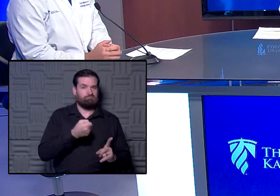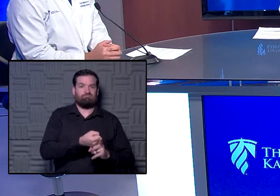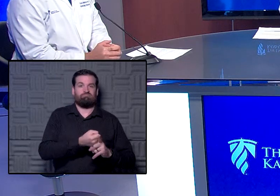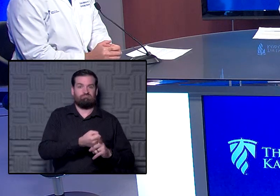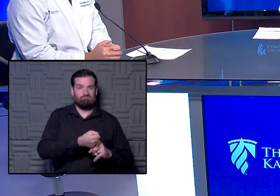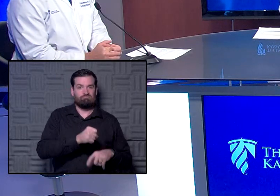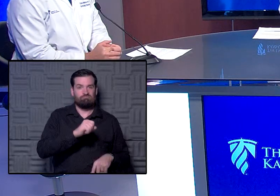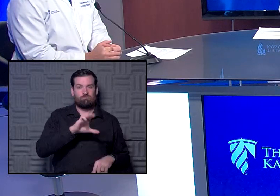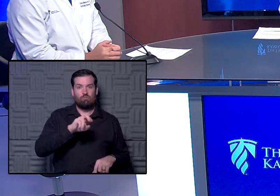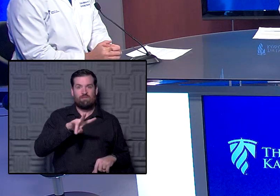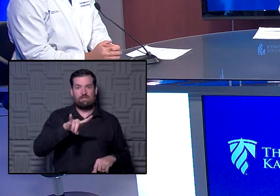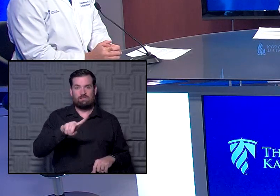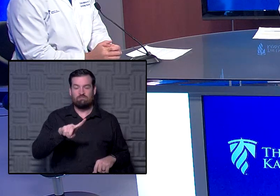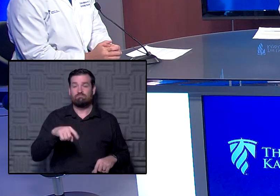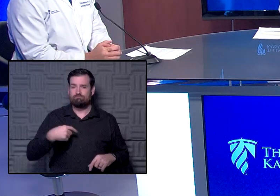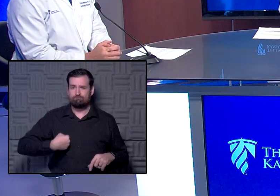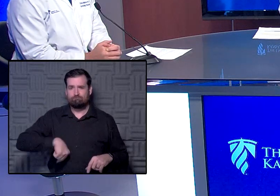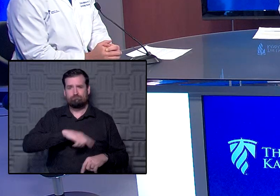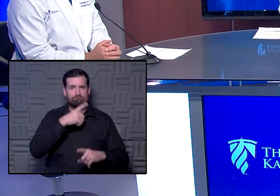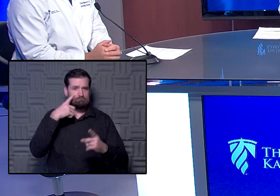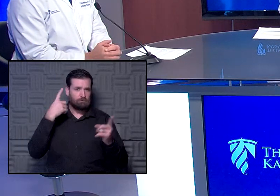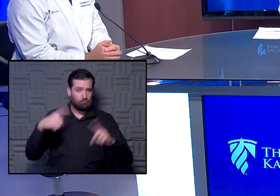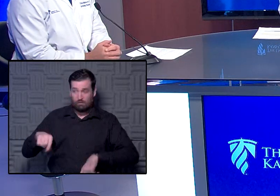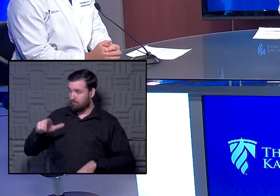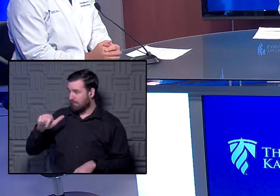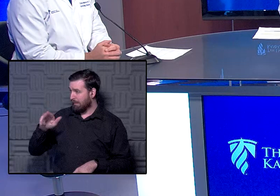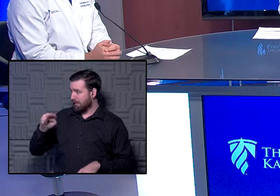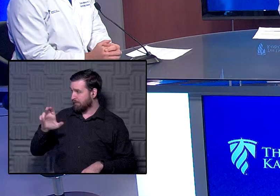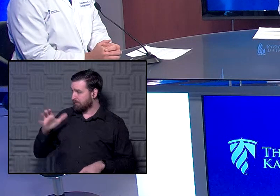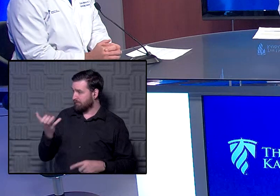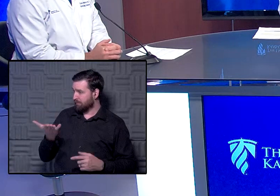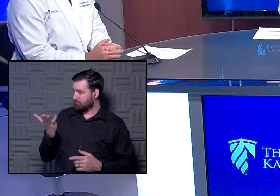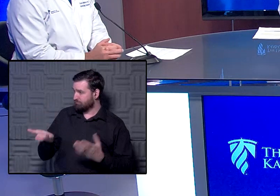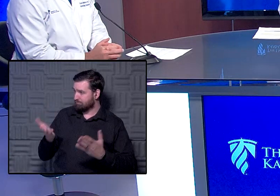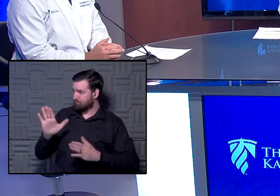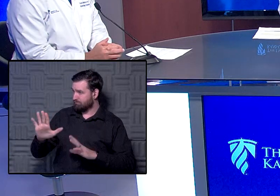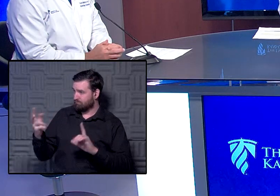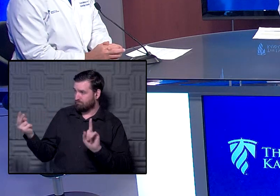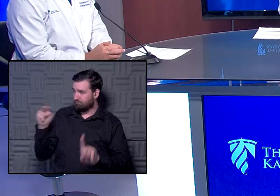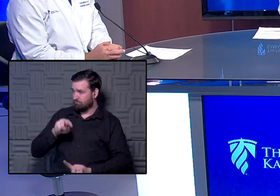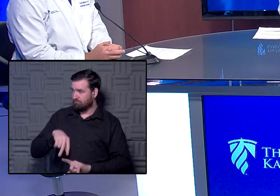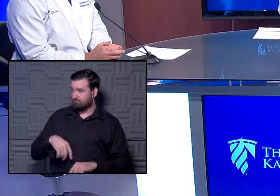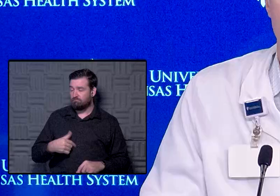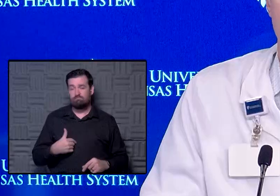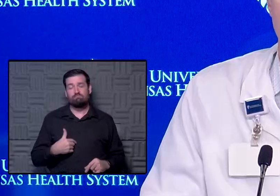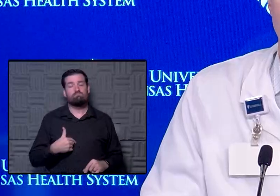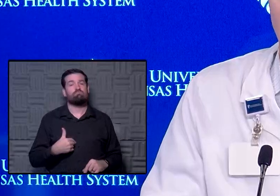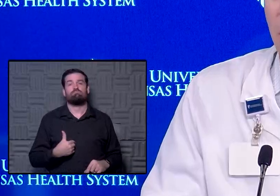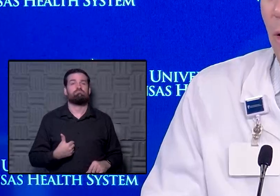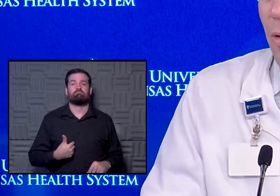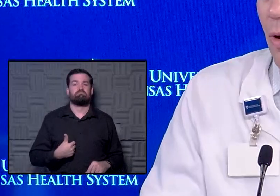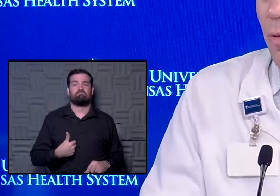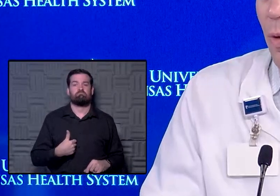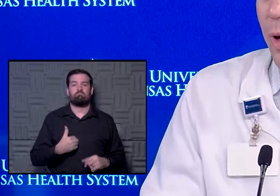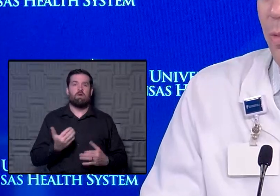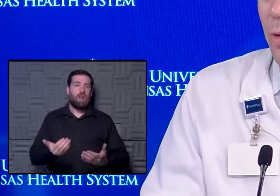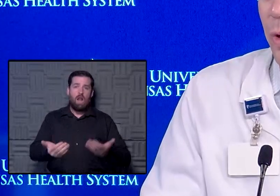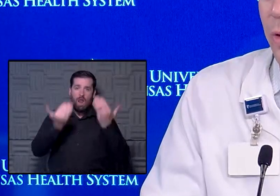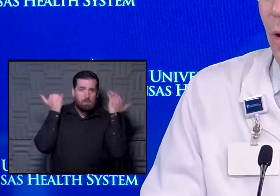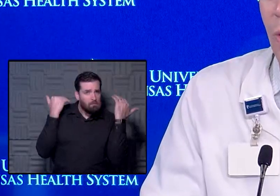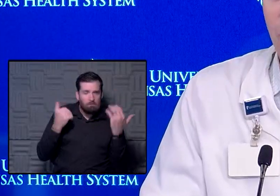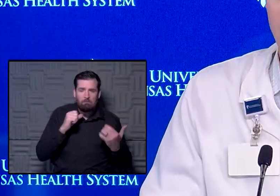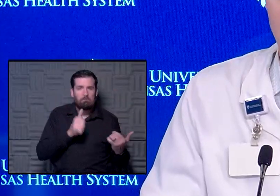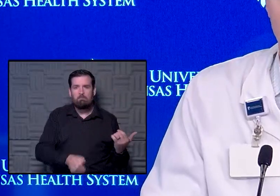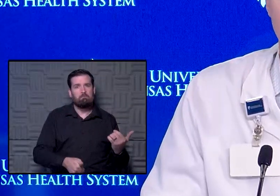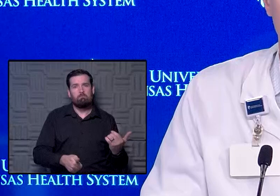think we would all agree, and Lance, you may have some perspective here too. I think we'd all agree that we're not flooded or overwhelmed